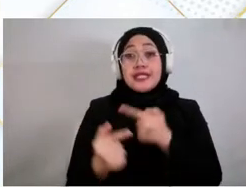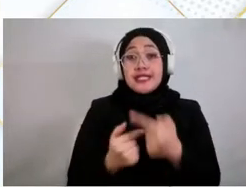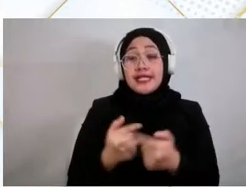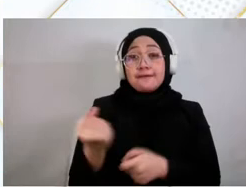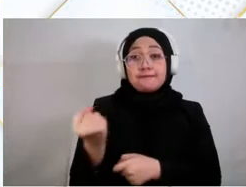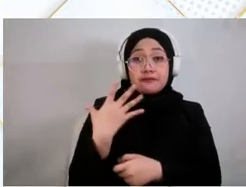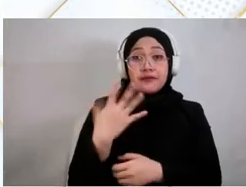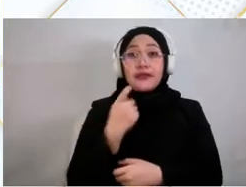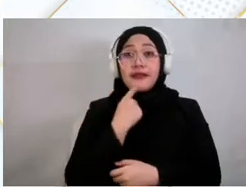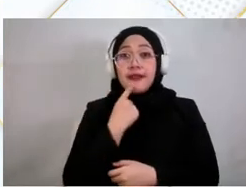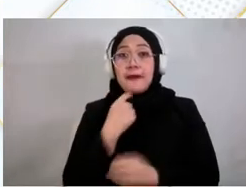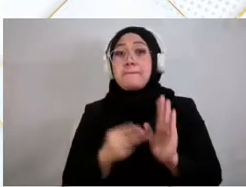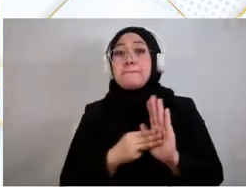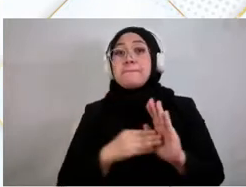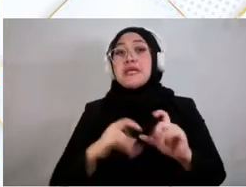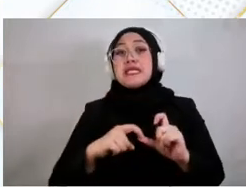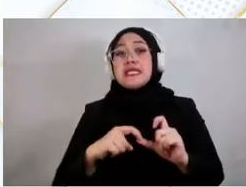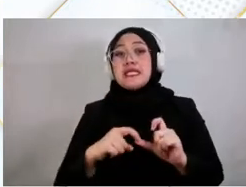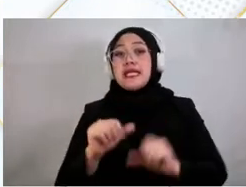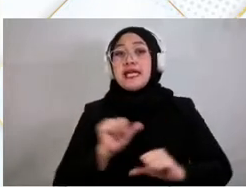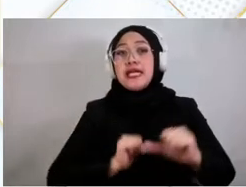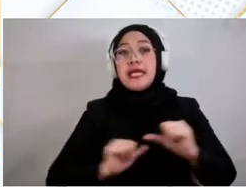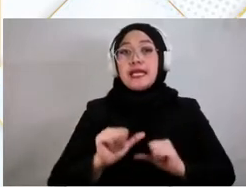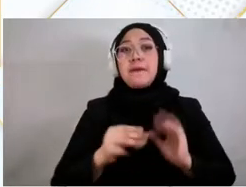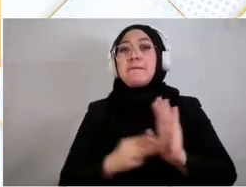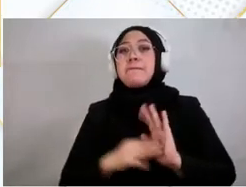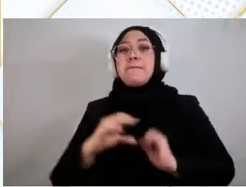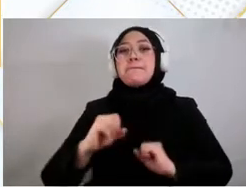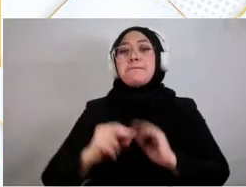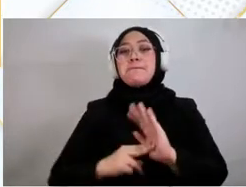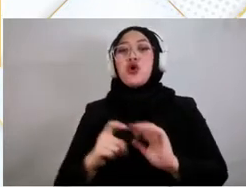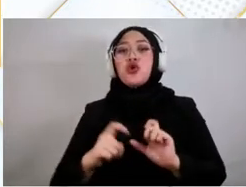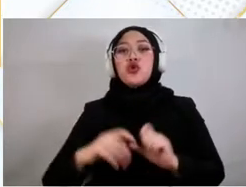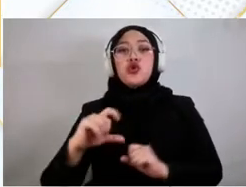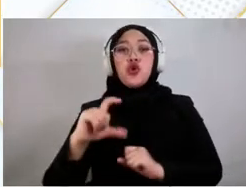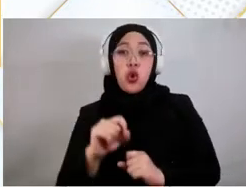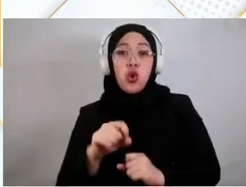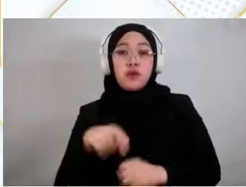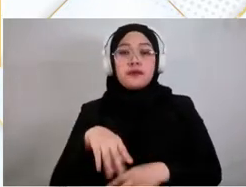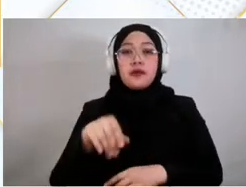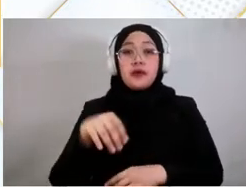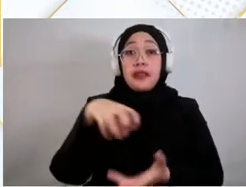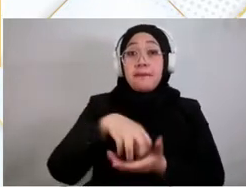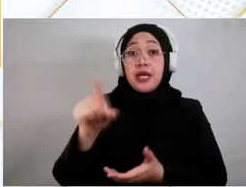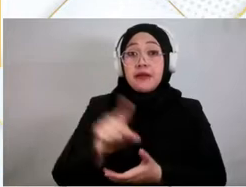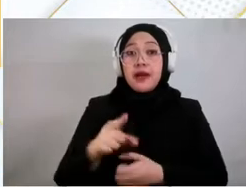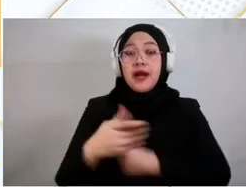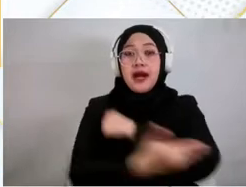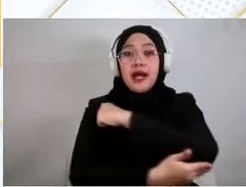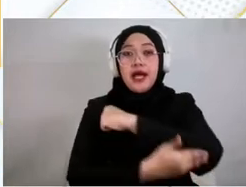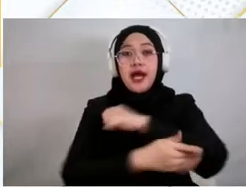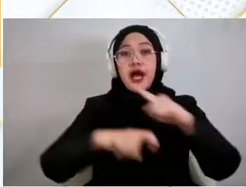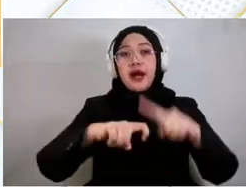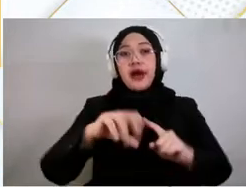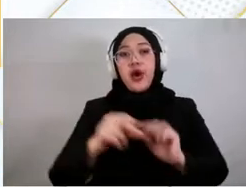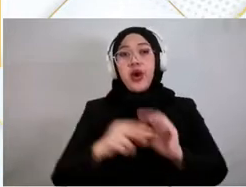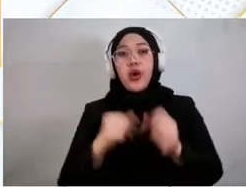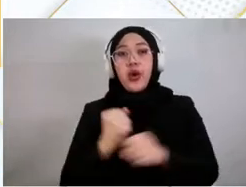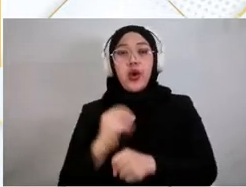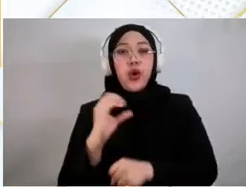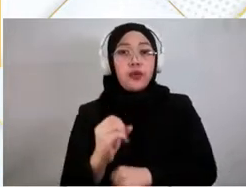your mission and MONUSCO in the Democratic Republic of Congo, of your experience there?